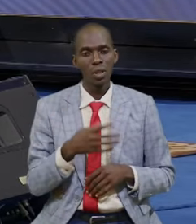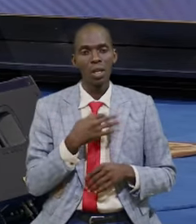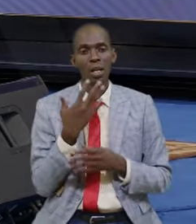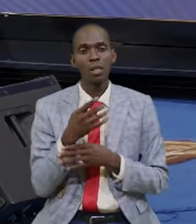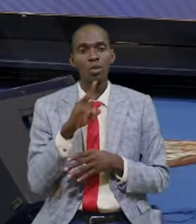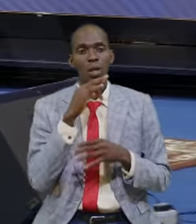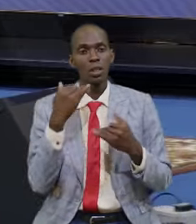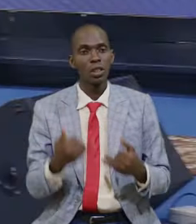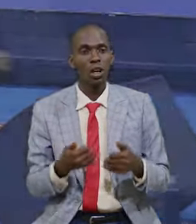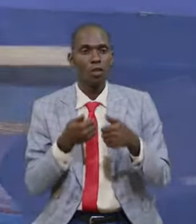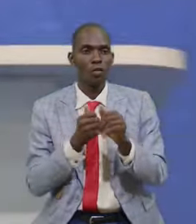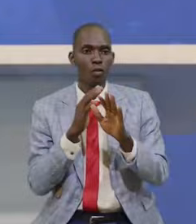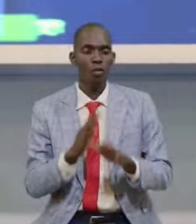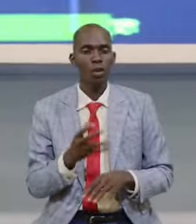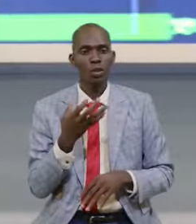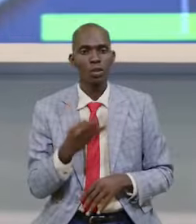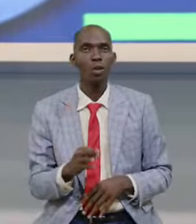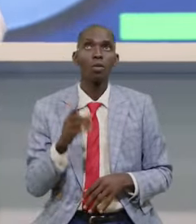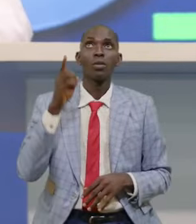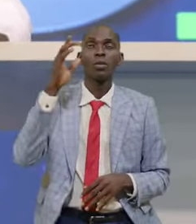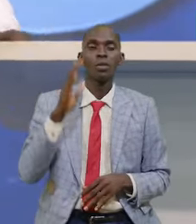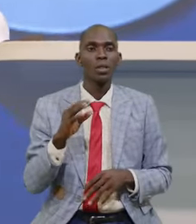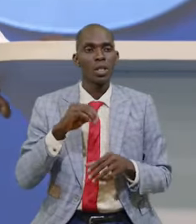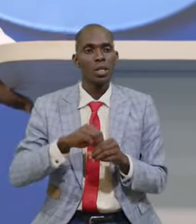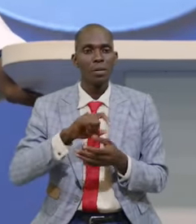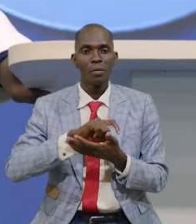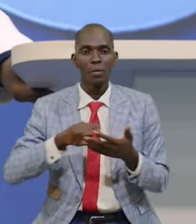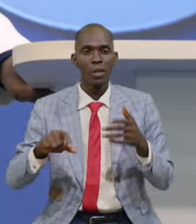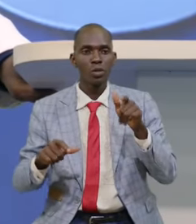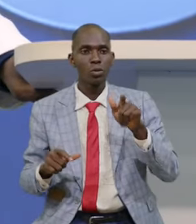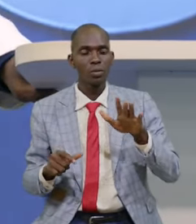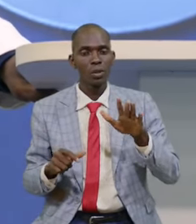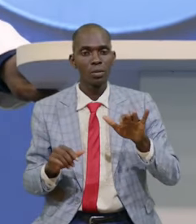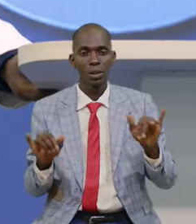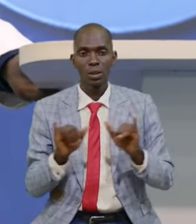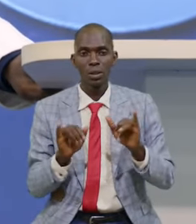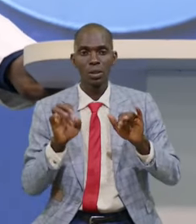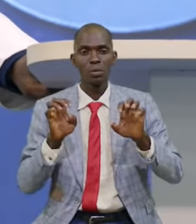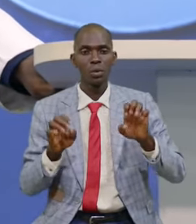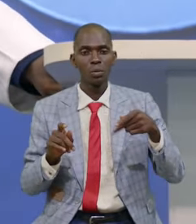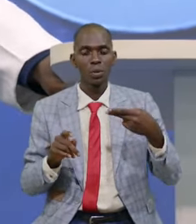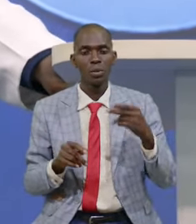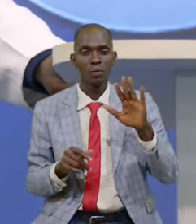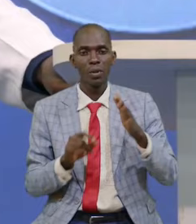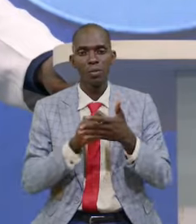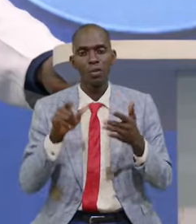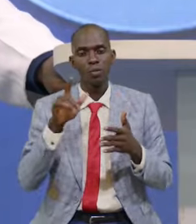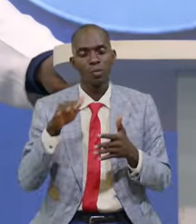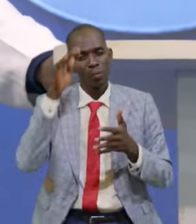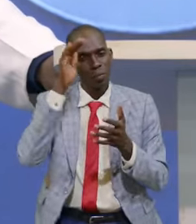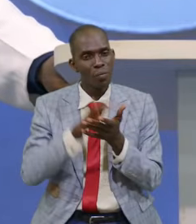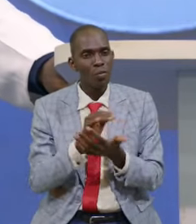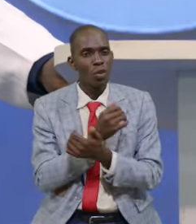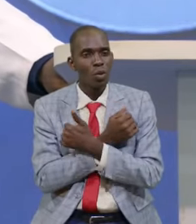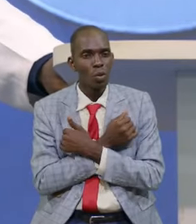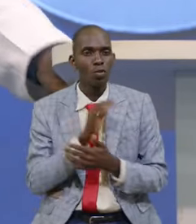God. Look at verse 25. In verse 25, husbands, love your wives as Christ also